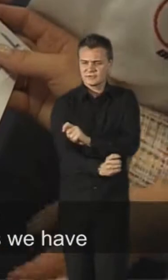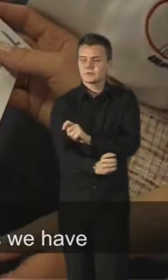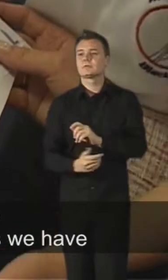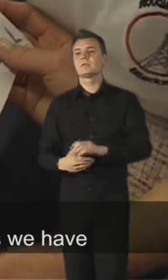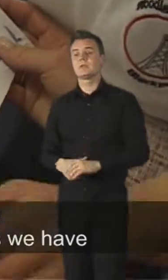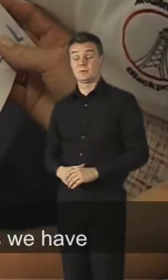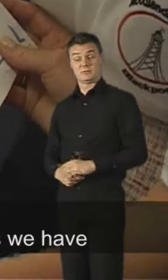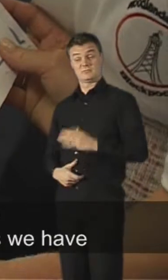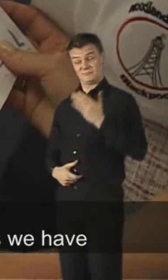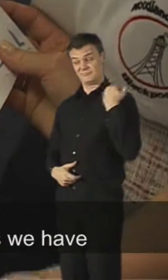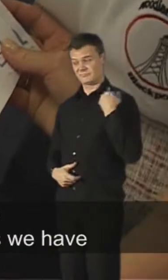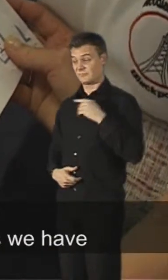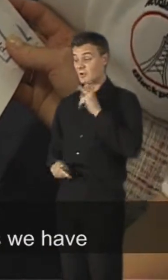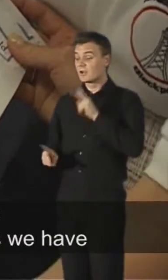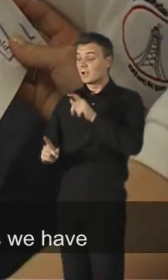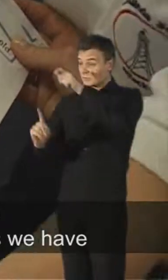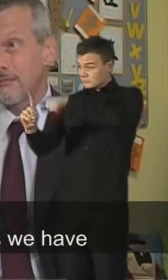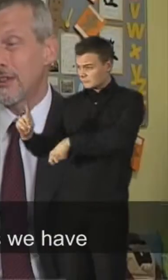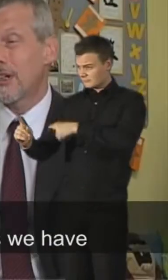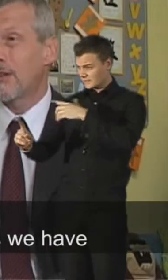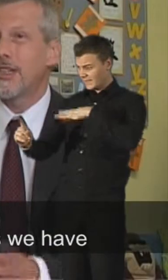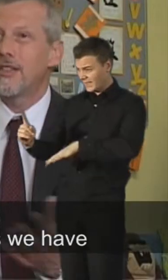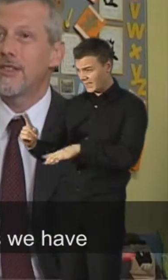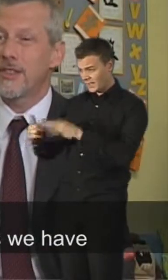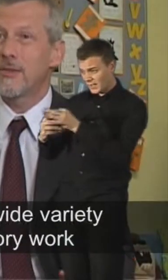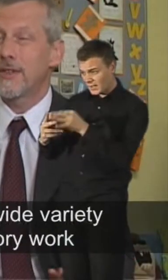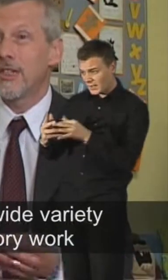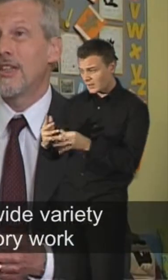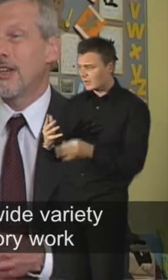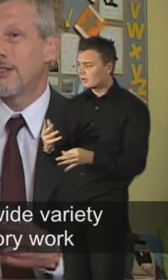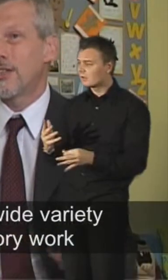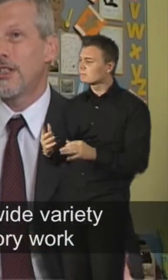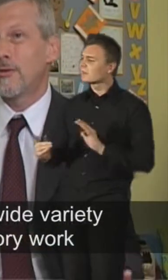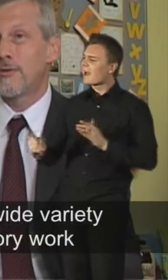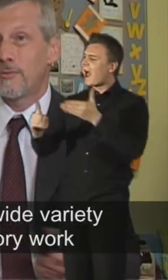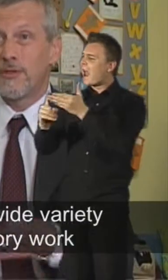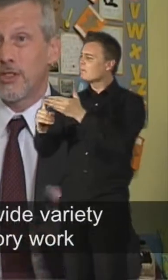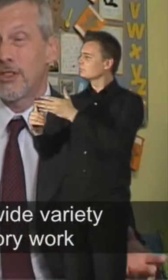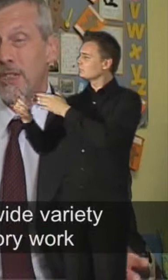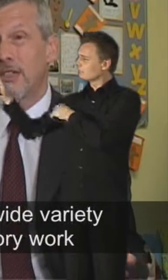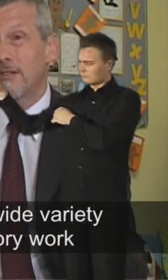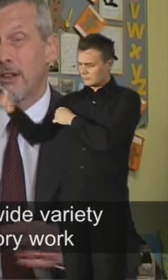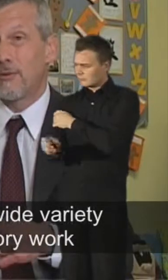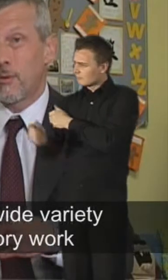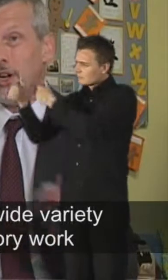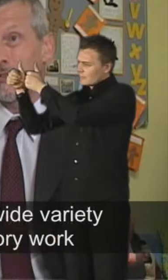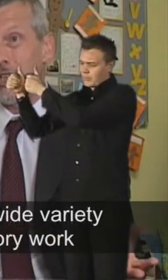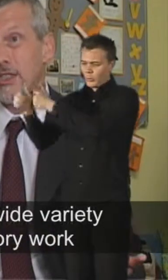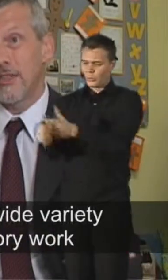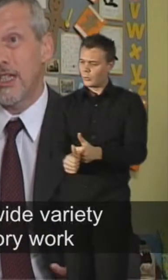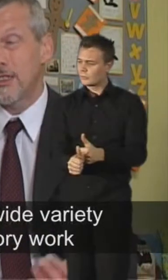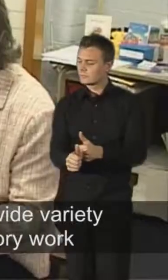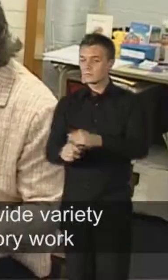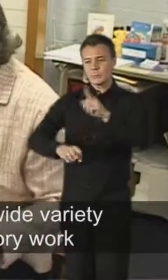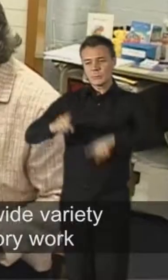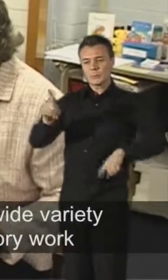Initially, we'd look at the needs of the children. The whole idea of this is we have a continuum of provision to meet a wide variety